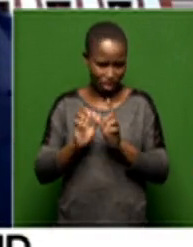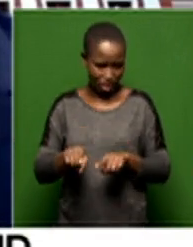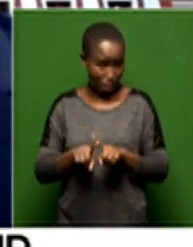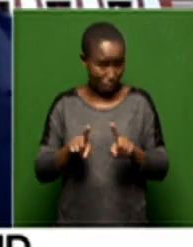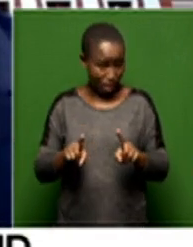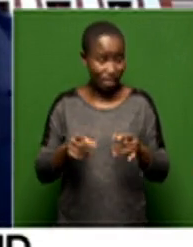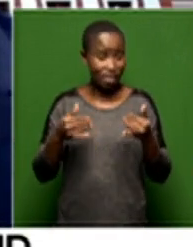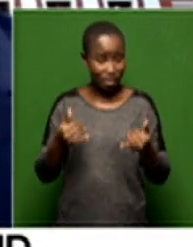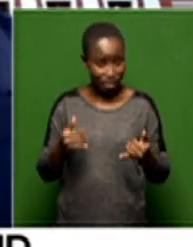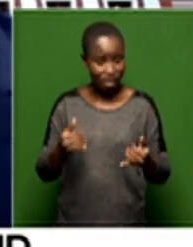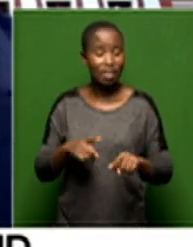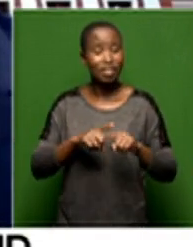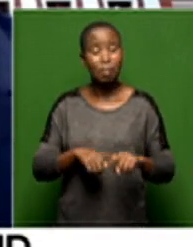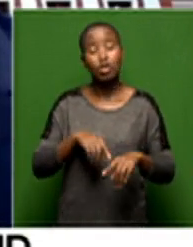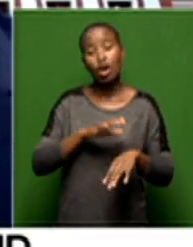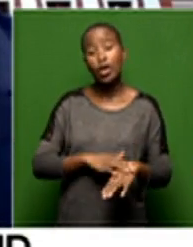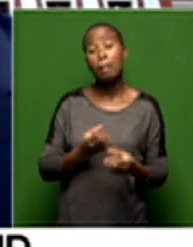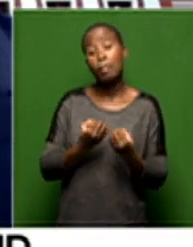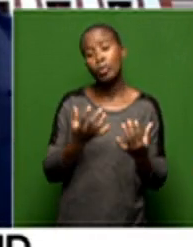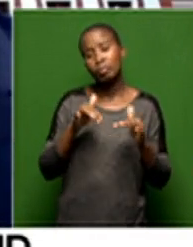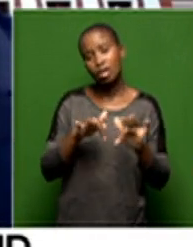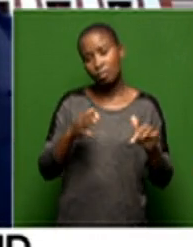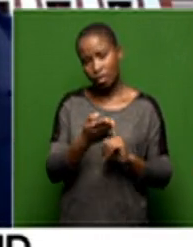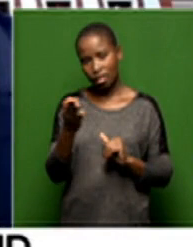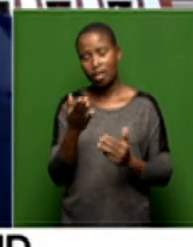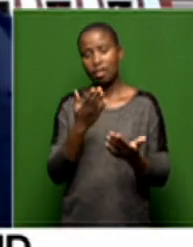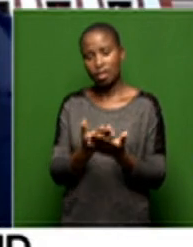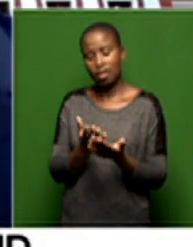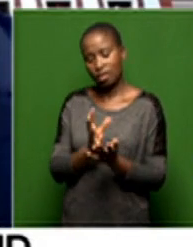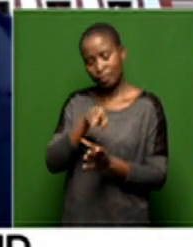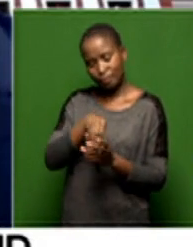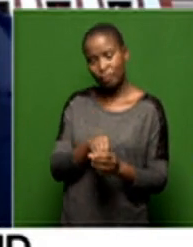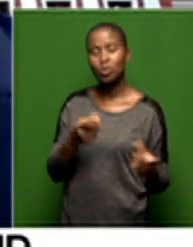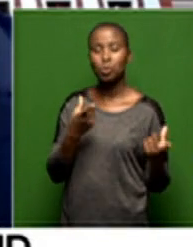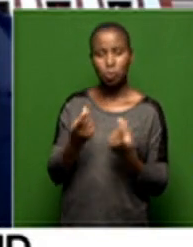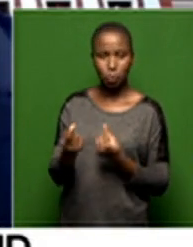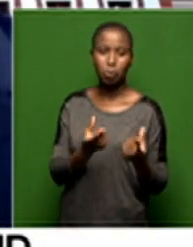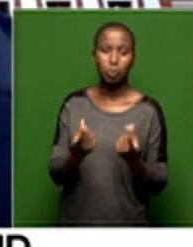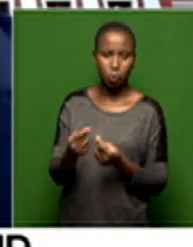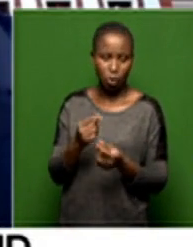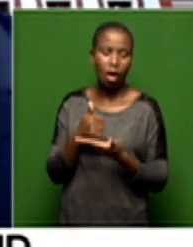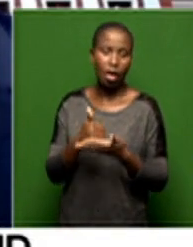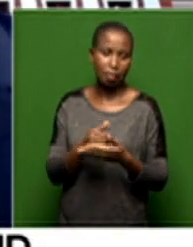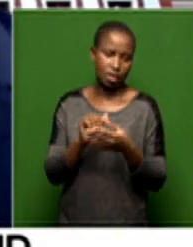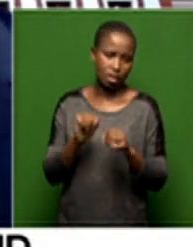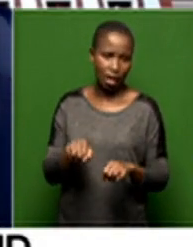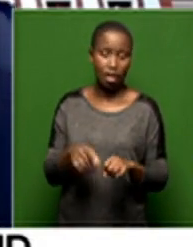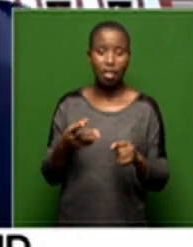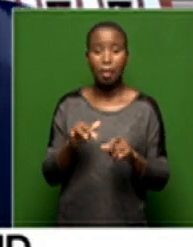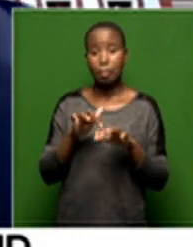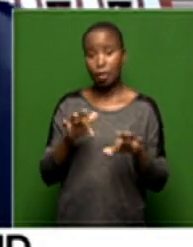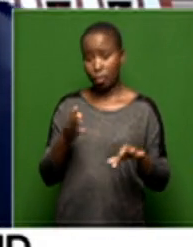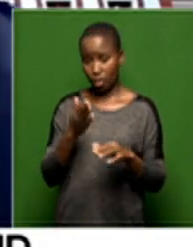of a population, and let's take the white population, to actually do more, and people asking for that population to